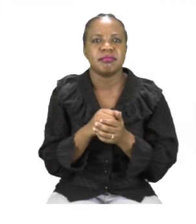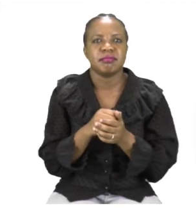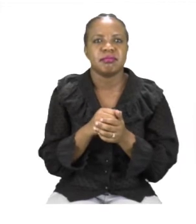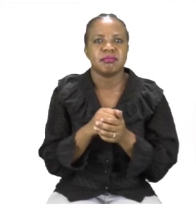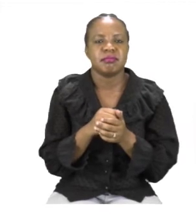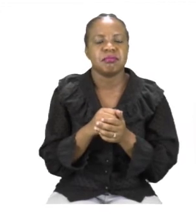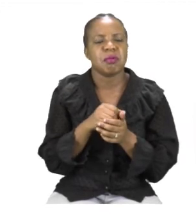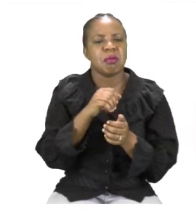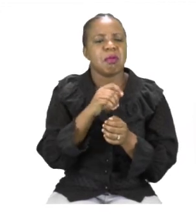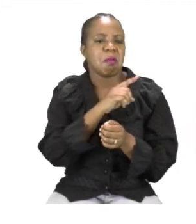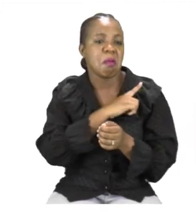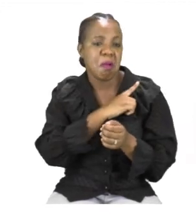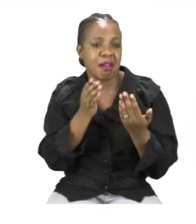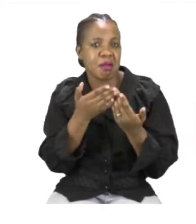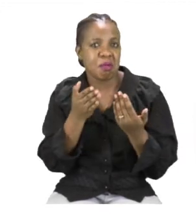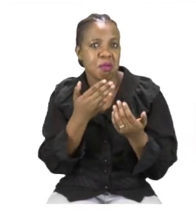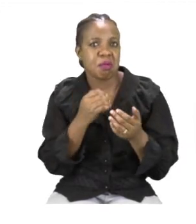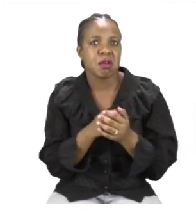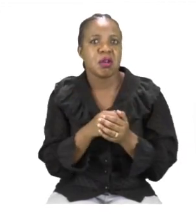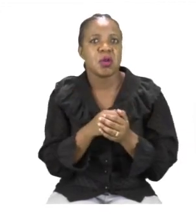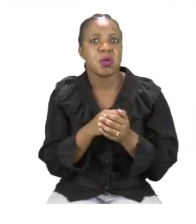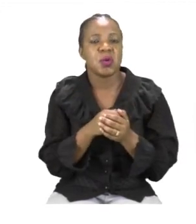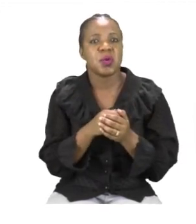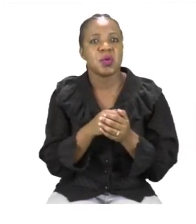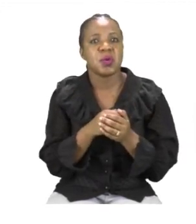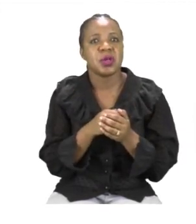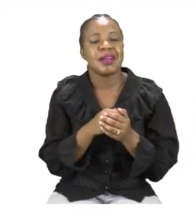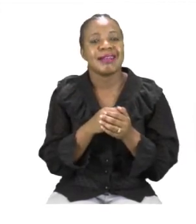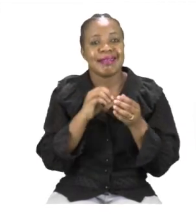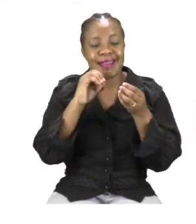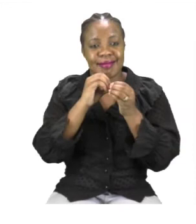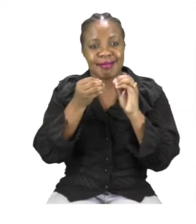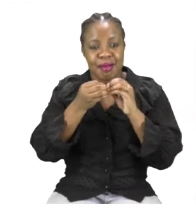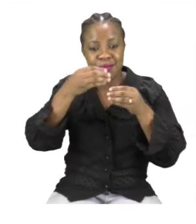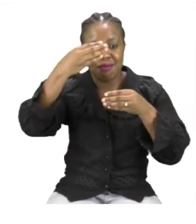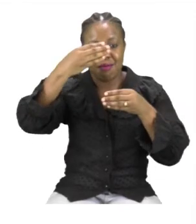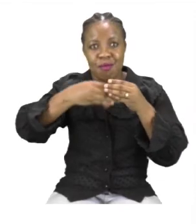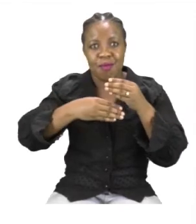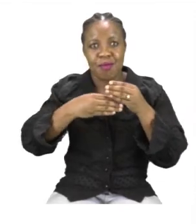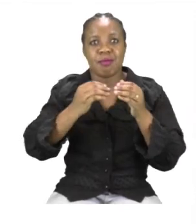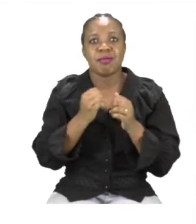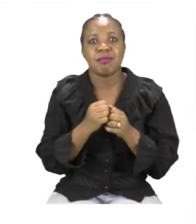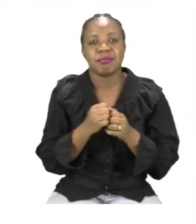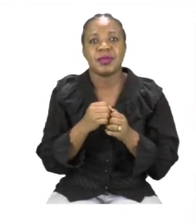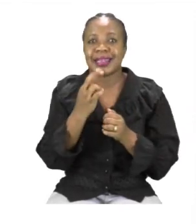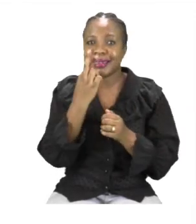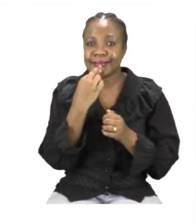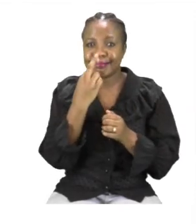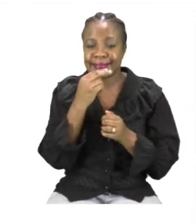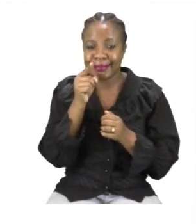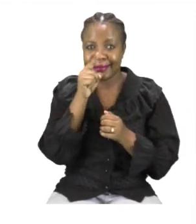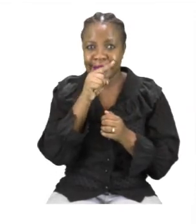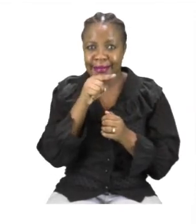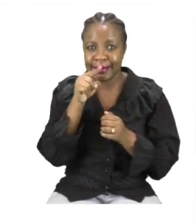is taking away the number that is in the balloon. And when you do that, you can write your